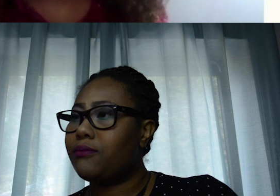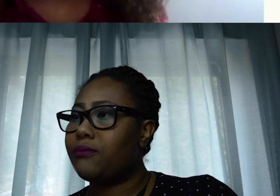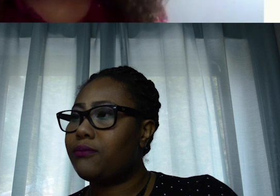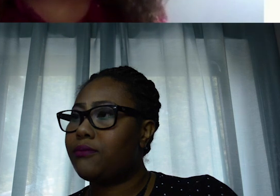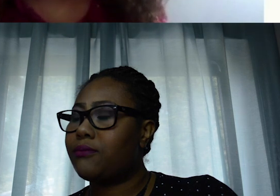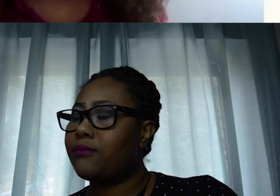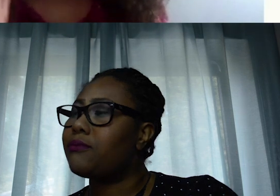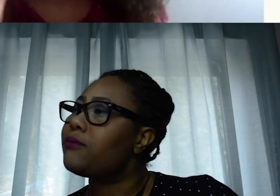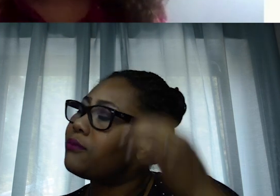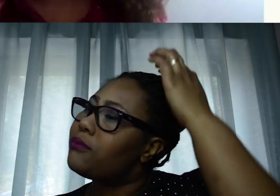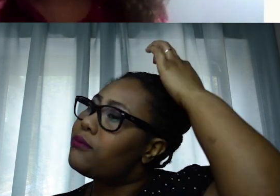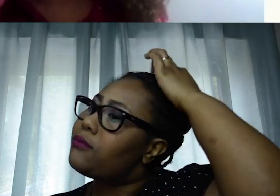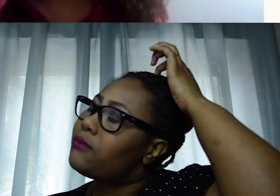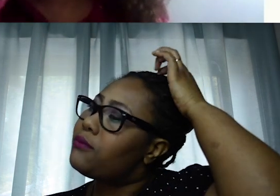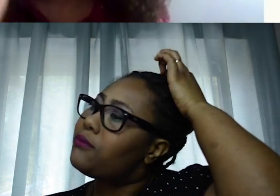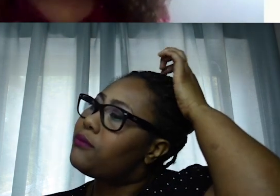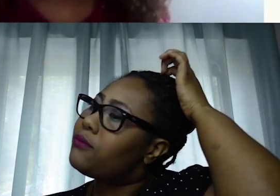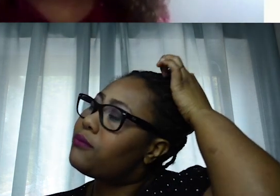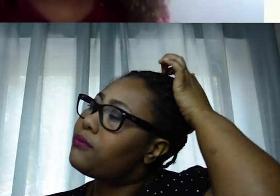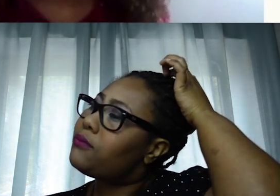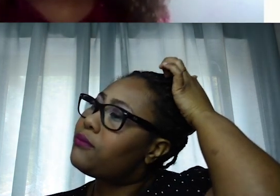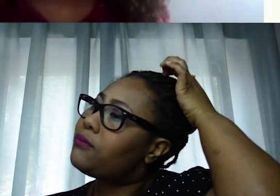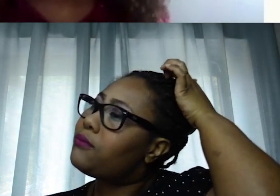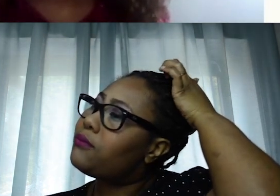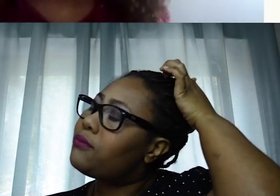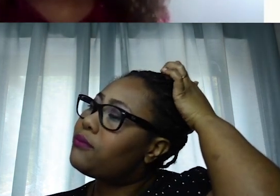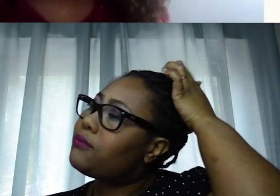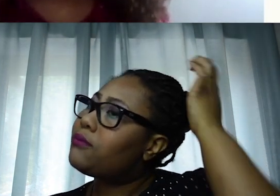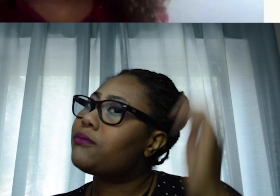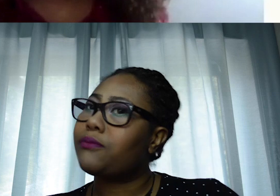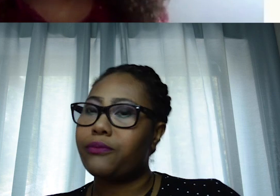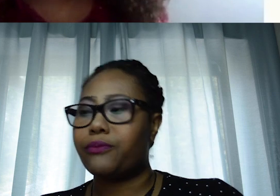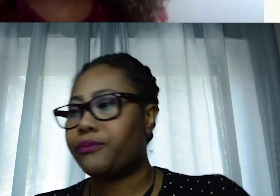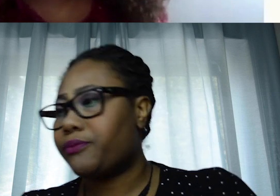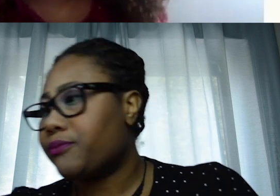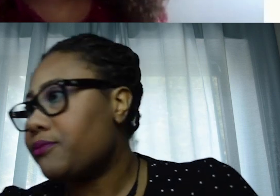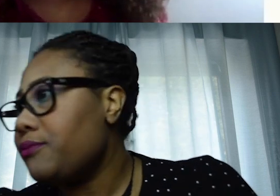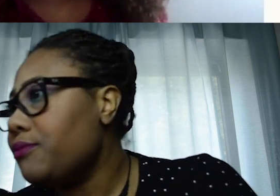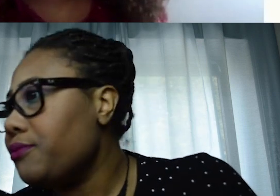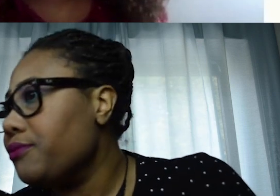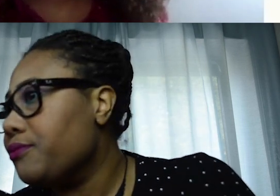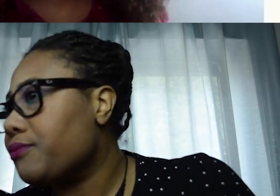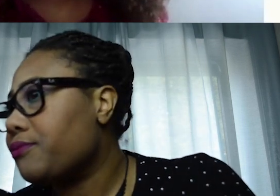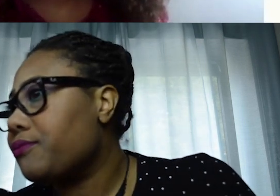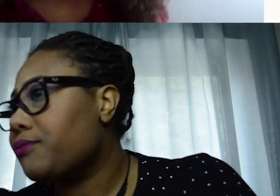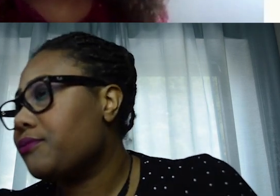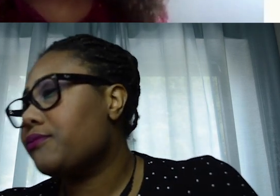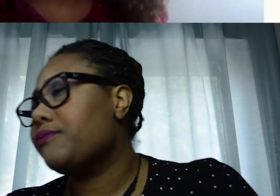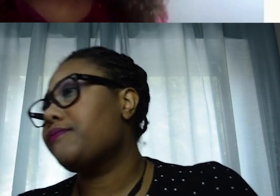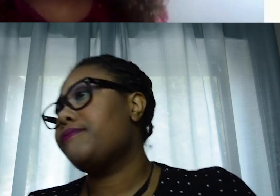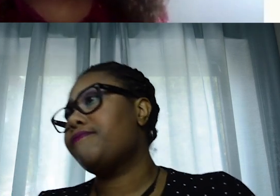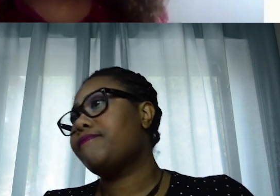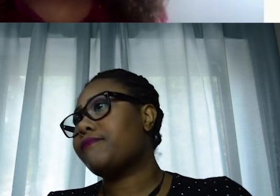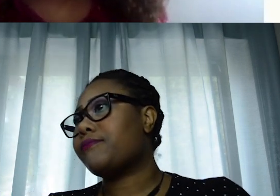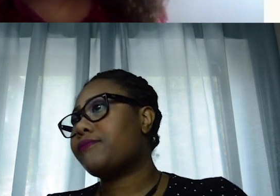is that it's part of unconscious biases that white individuals and also non-Black individuals really need